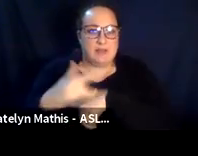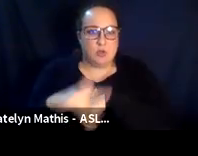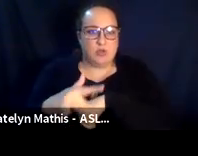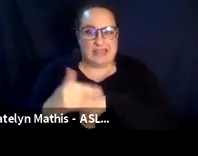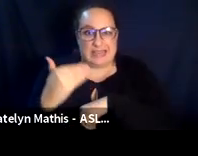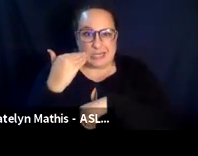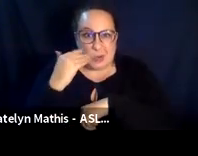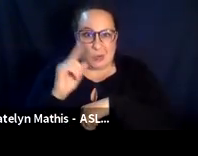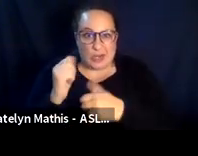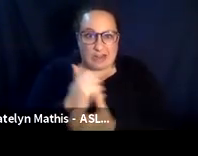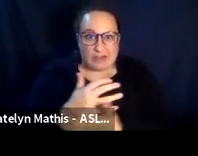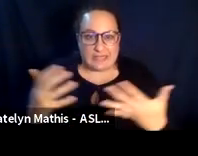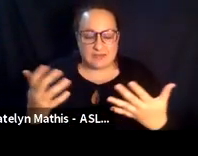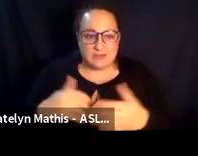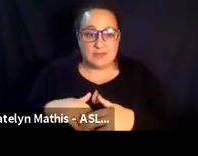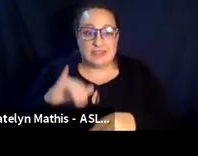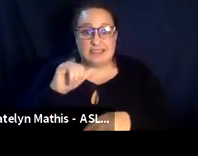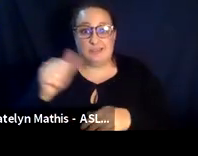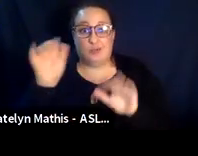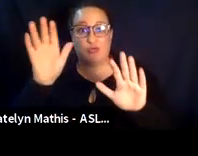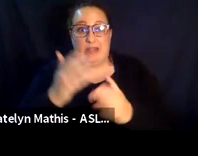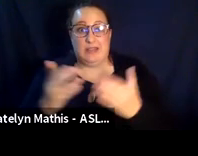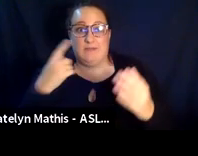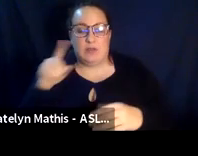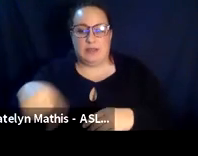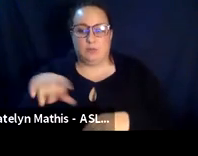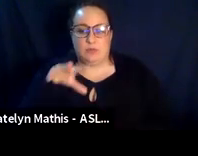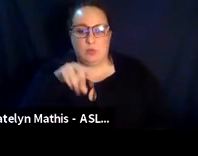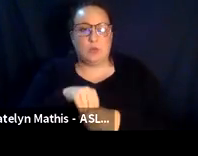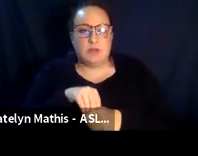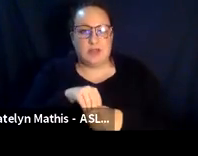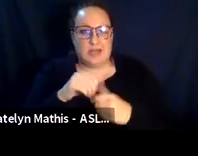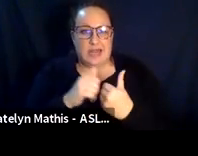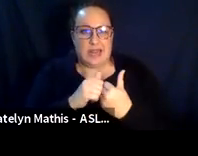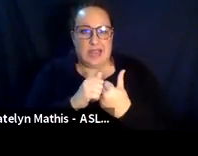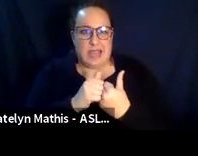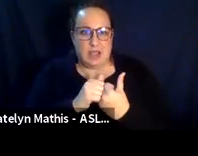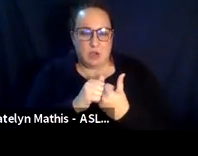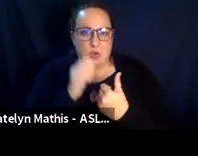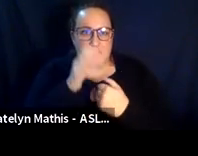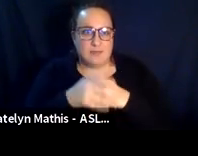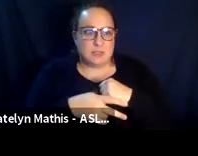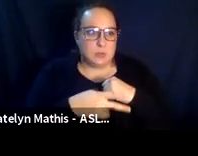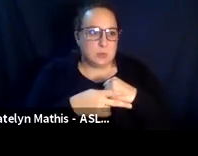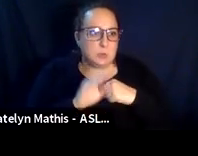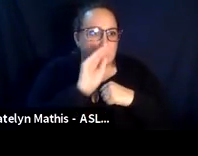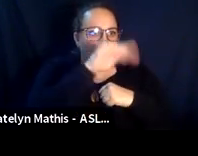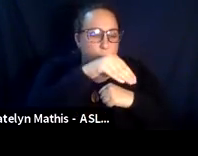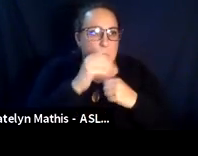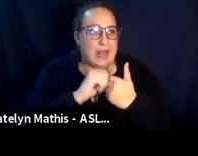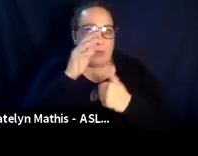where everything is. That's another great thing for them to be a part of. How is it going to be stored? How are they going to put it